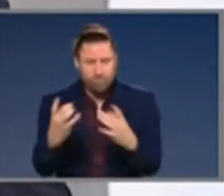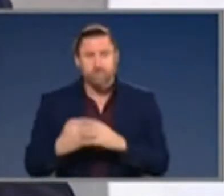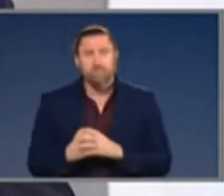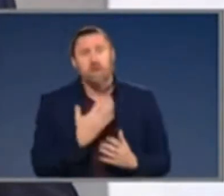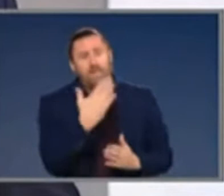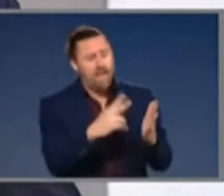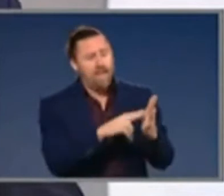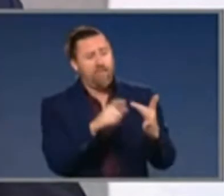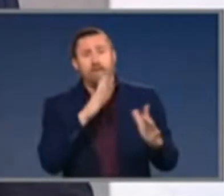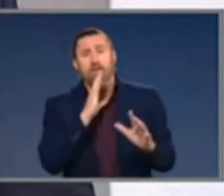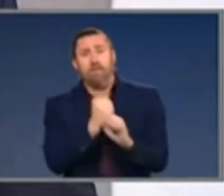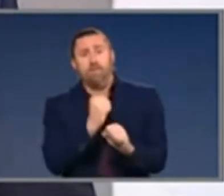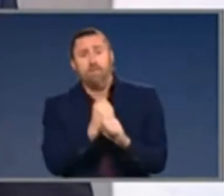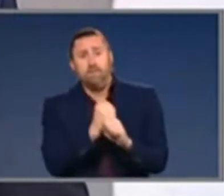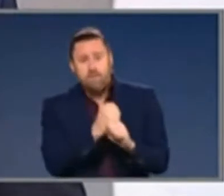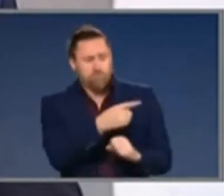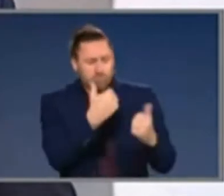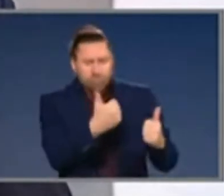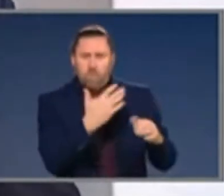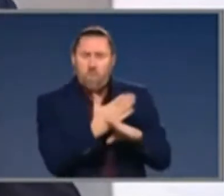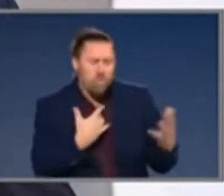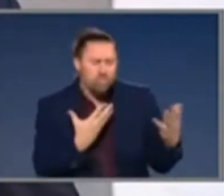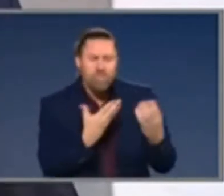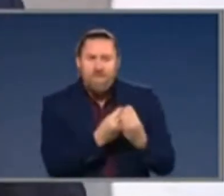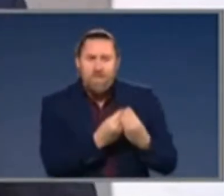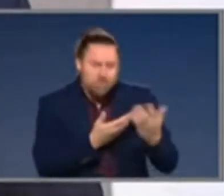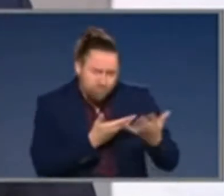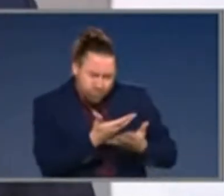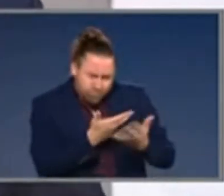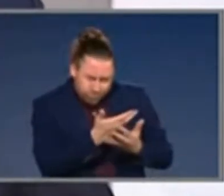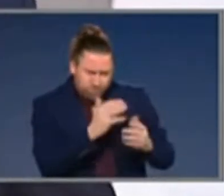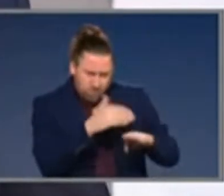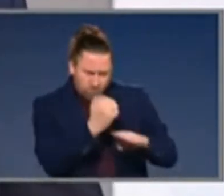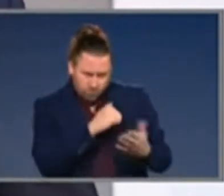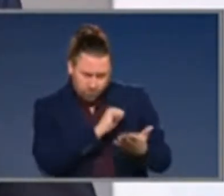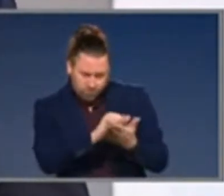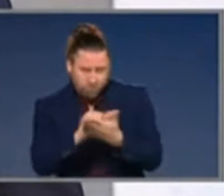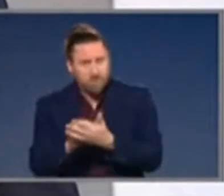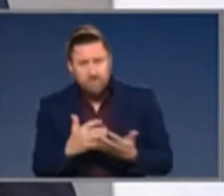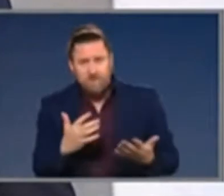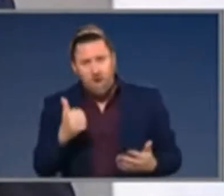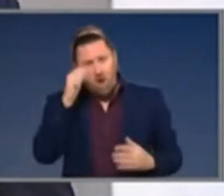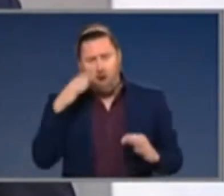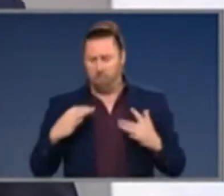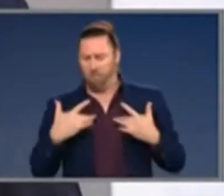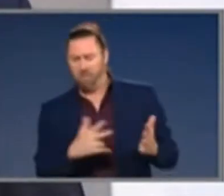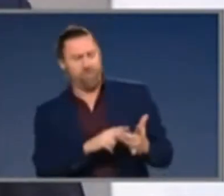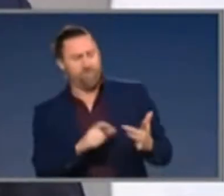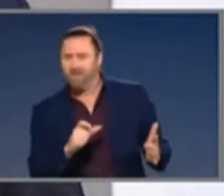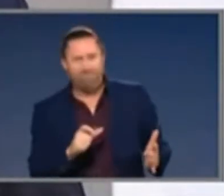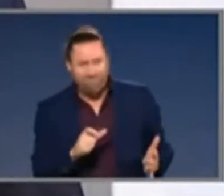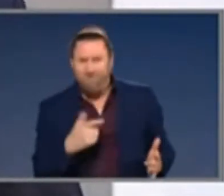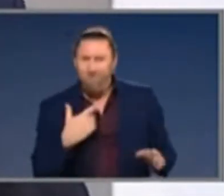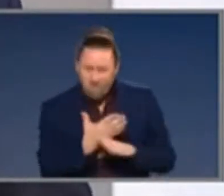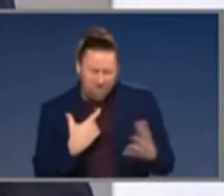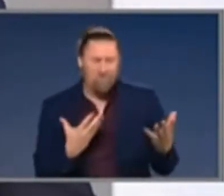for working with us to get these solutions in place. These are our shared responsibilities, as the Premier and I know. We've been in contact with each other